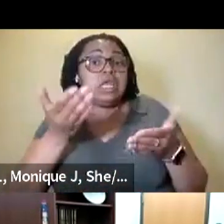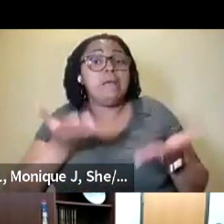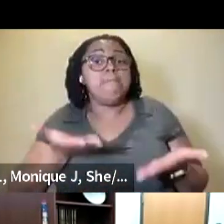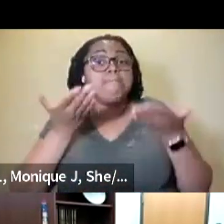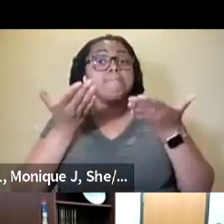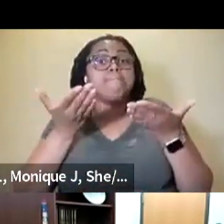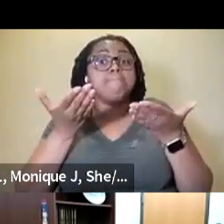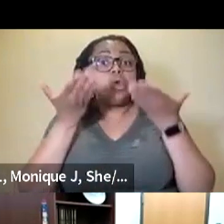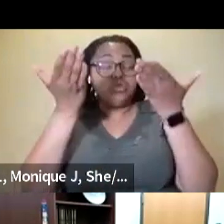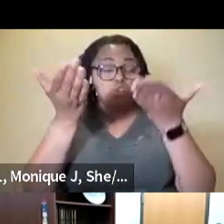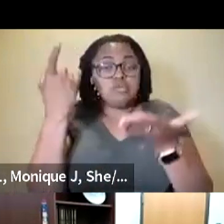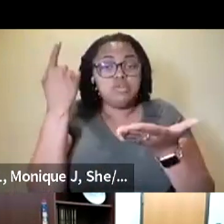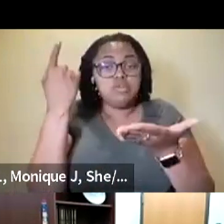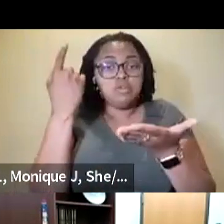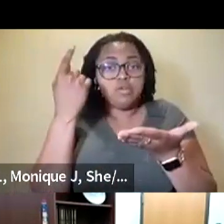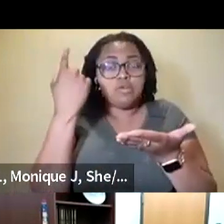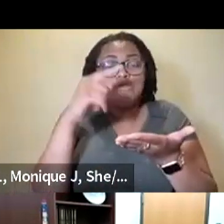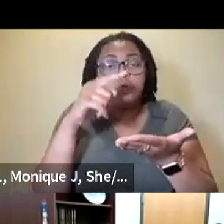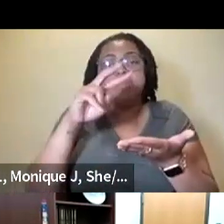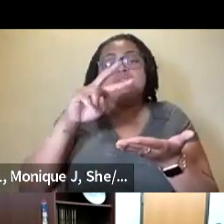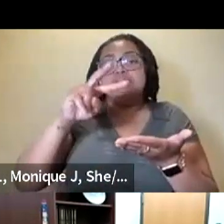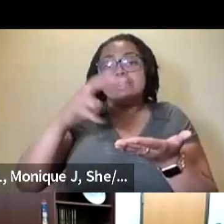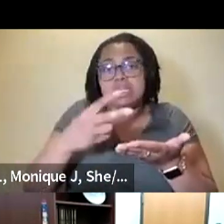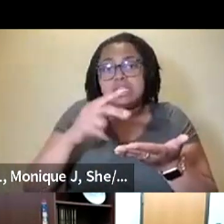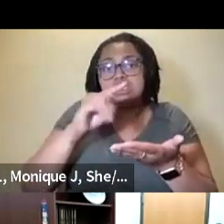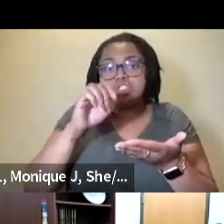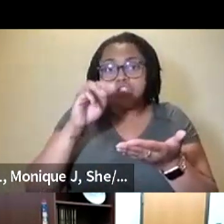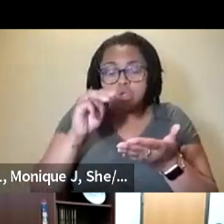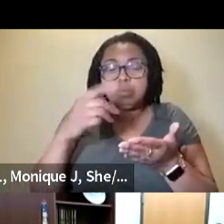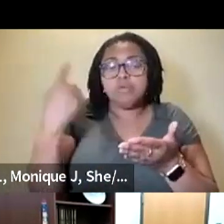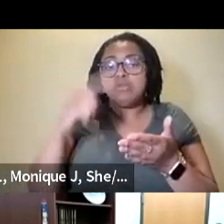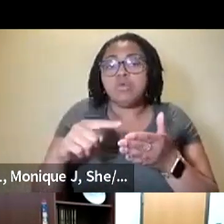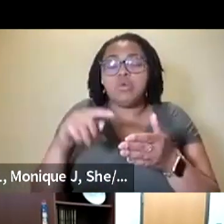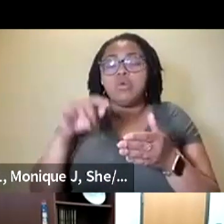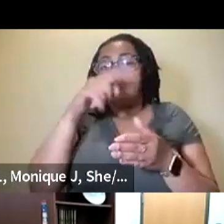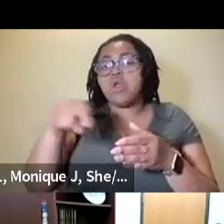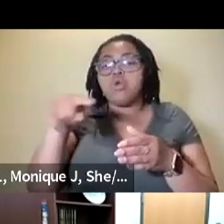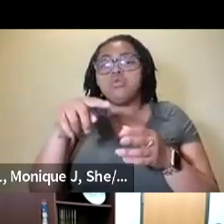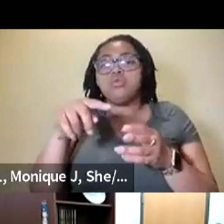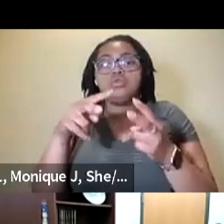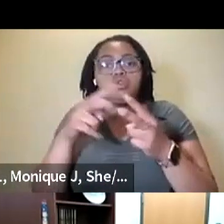second terms for current Codi members, Joel Simmons and Stacy Spangler.